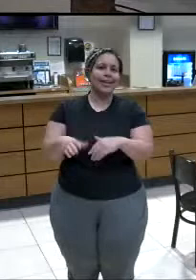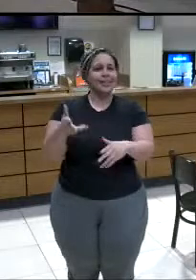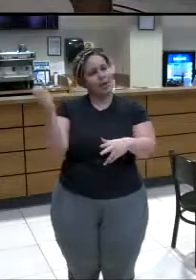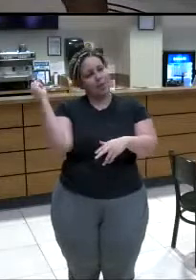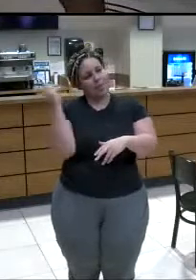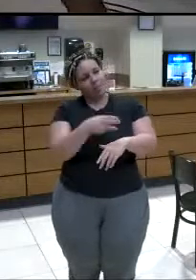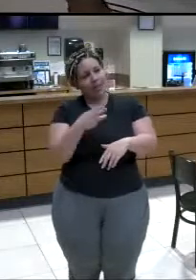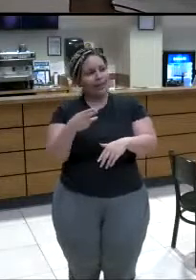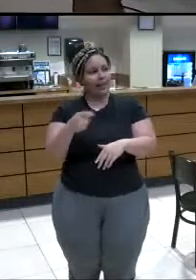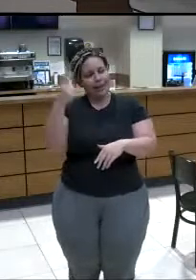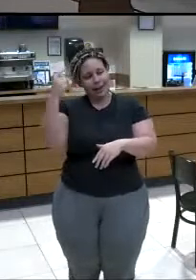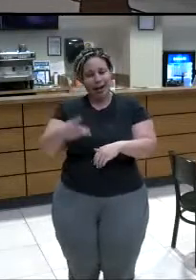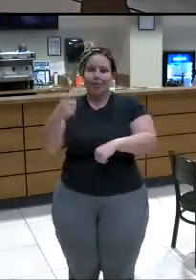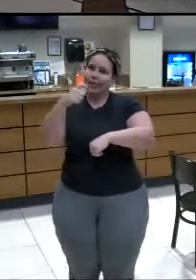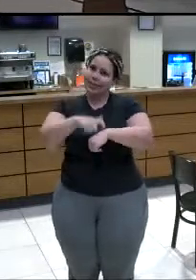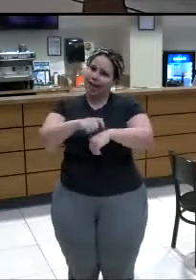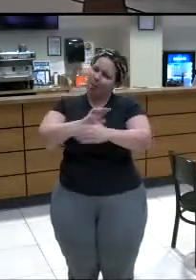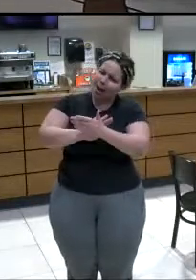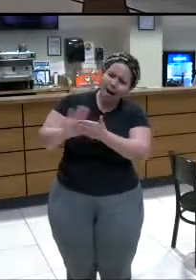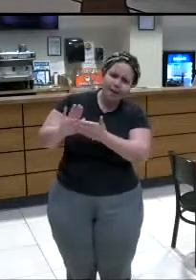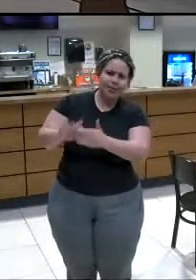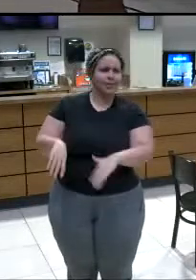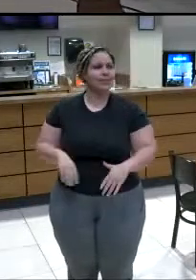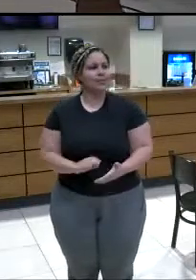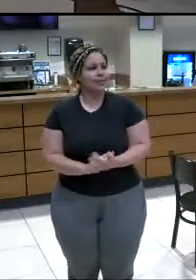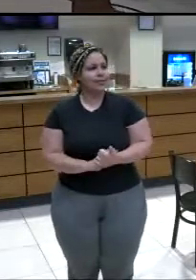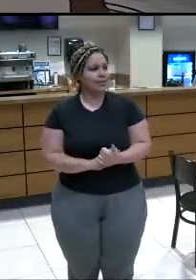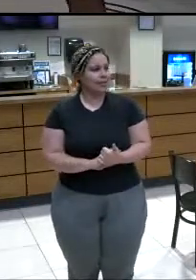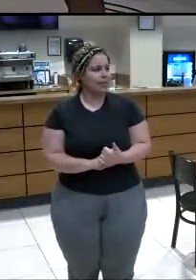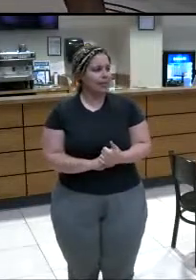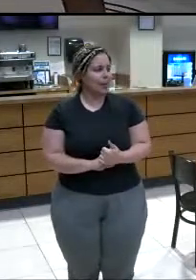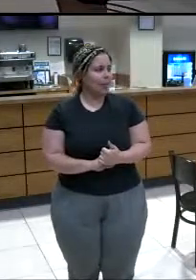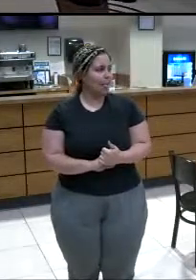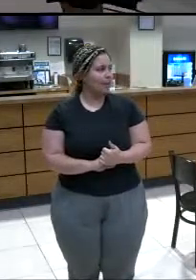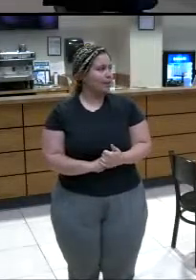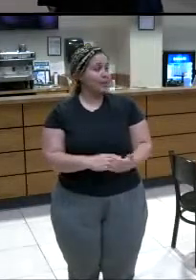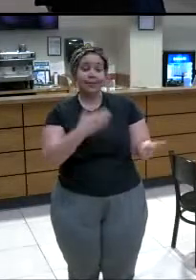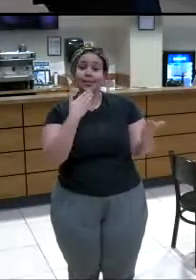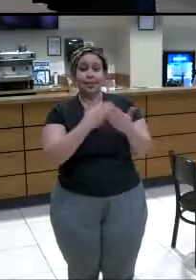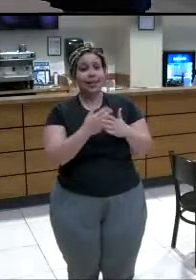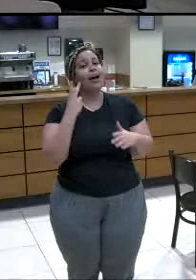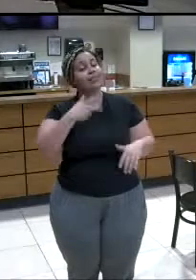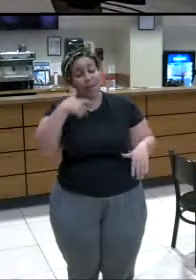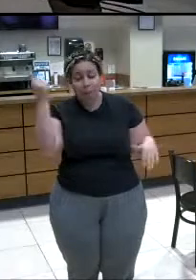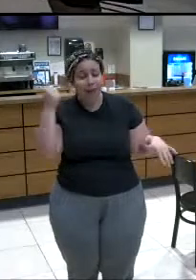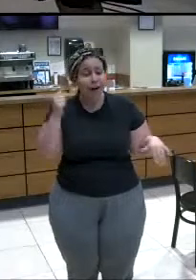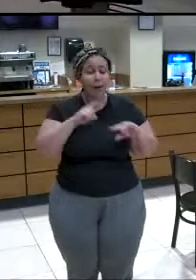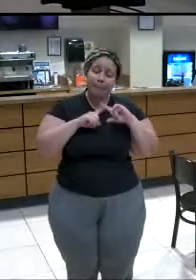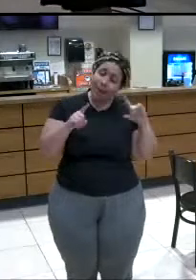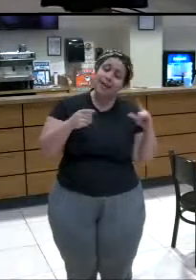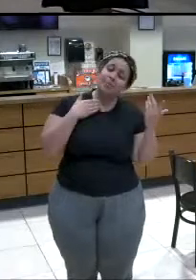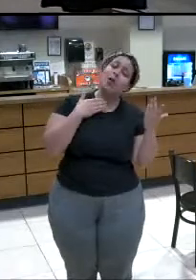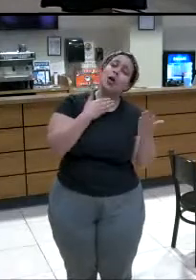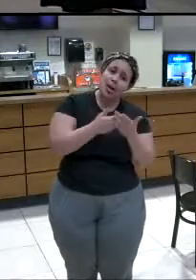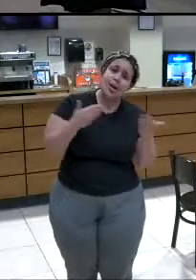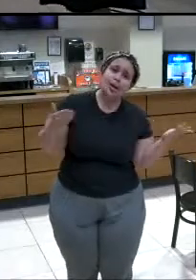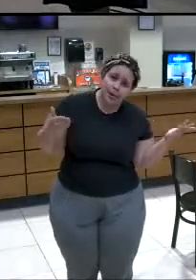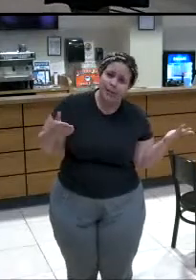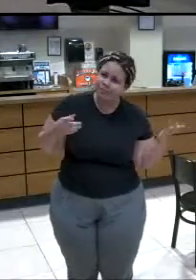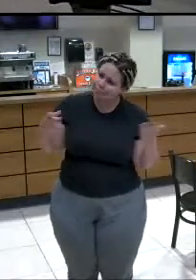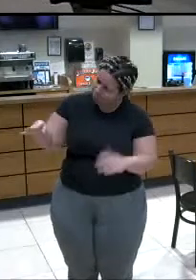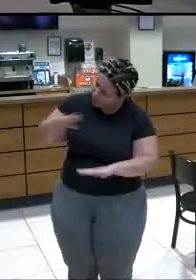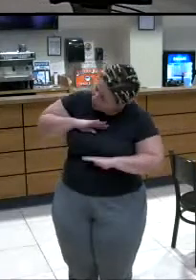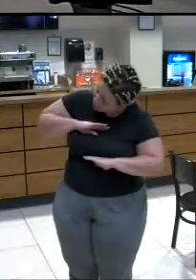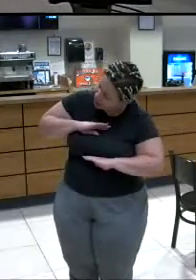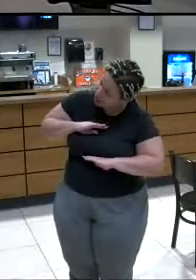nice. This is very good. I have seen better, but this is pretty good. Are you happy with